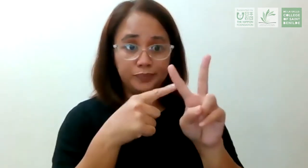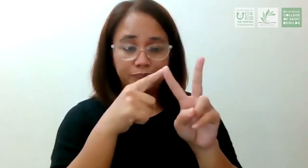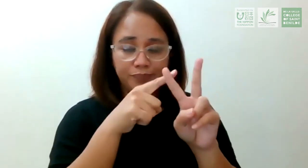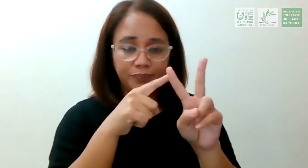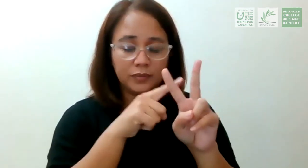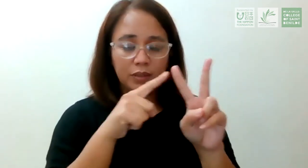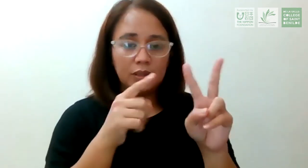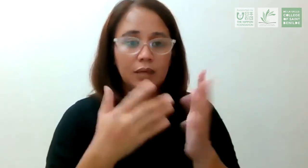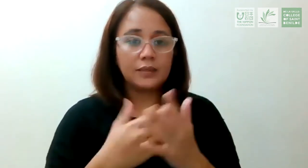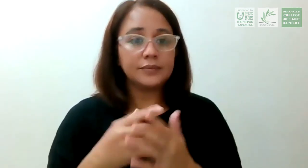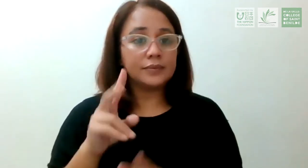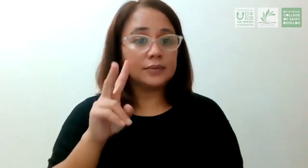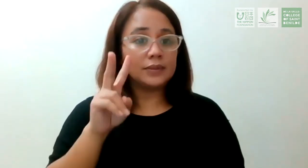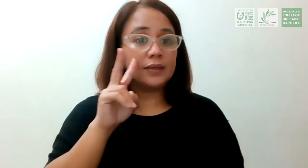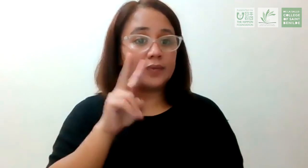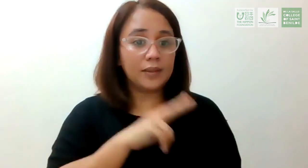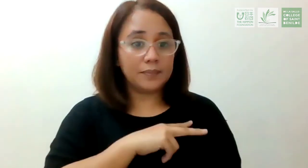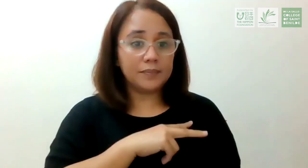Vietnam,